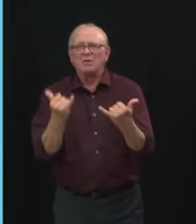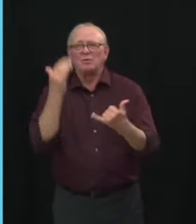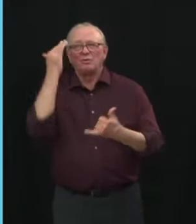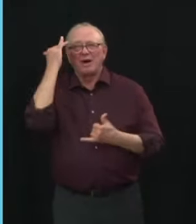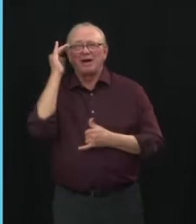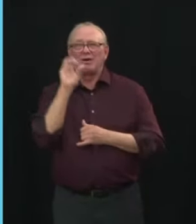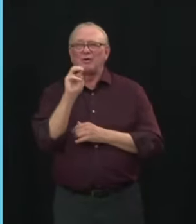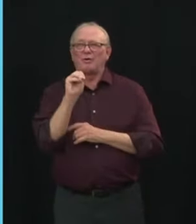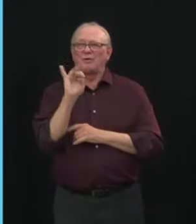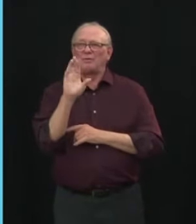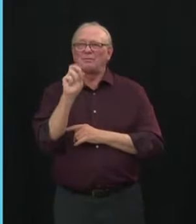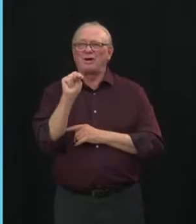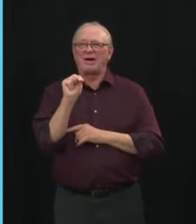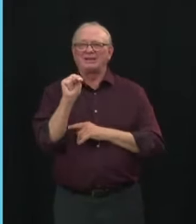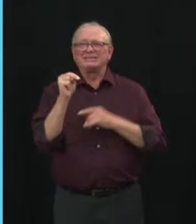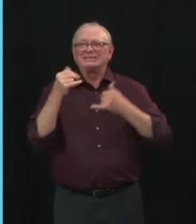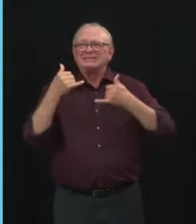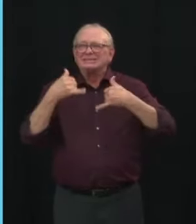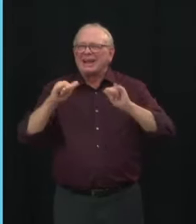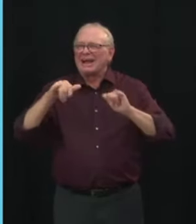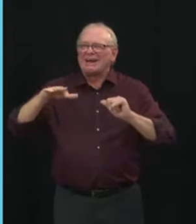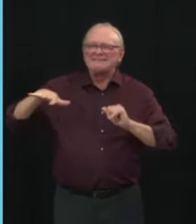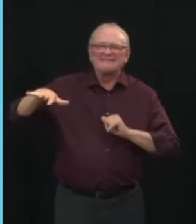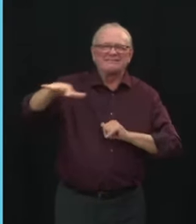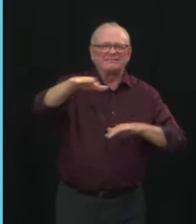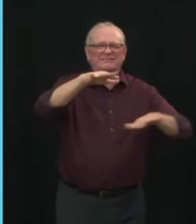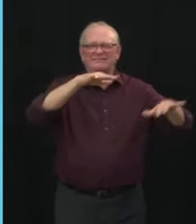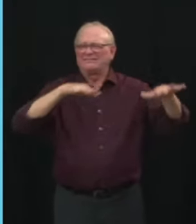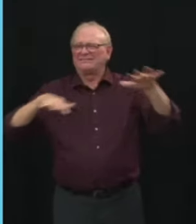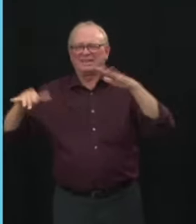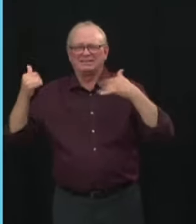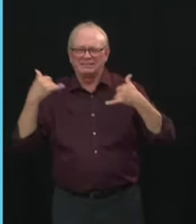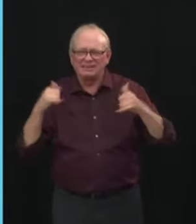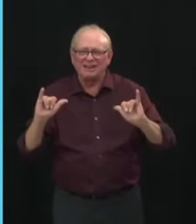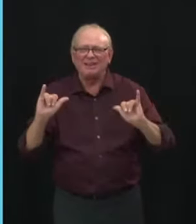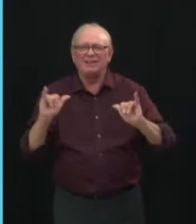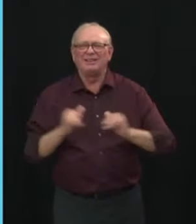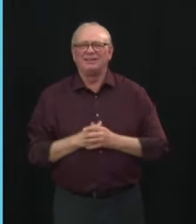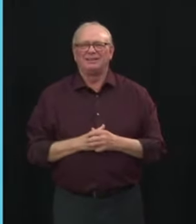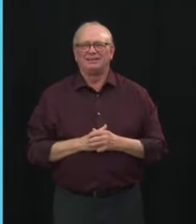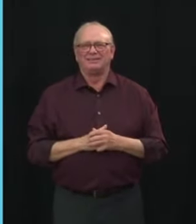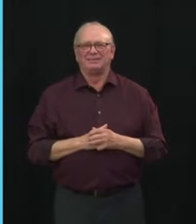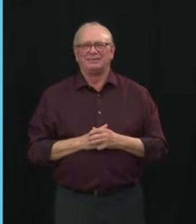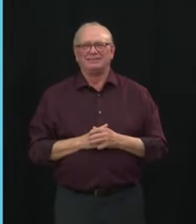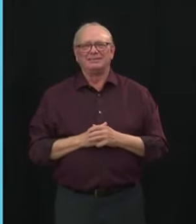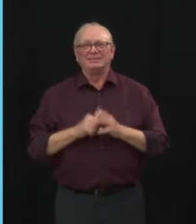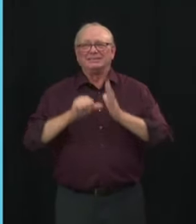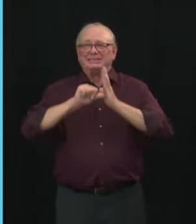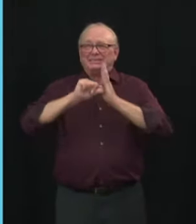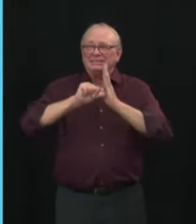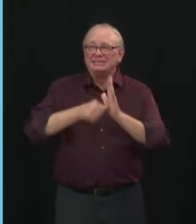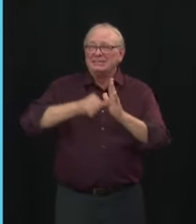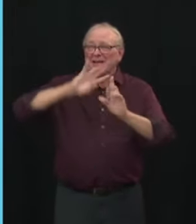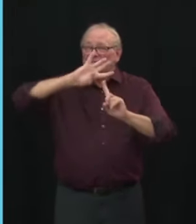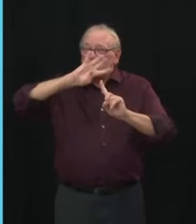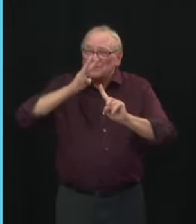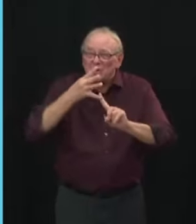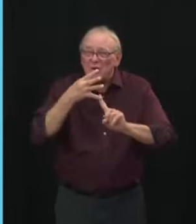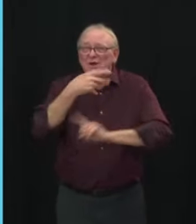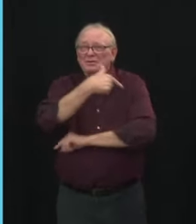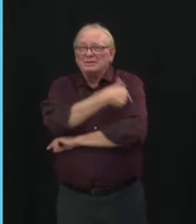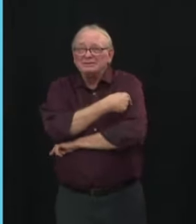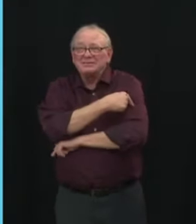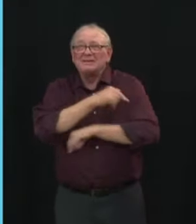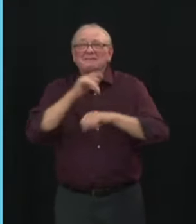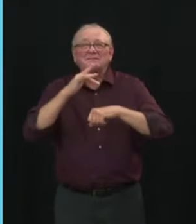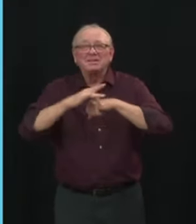eligible for another dose, please get it now. A reminder that fourth doses are also available to all Albertans age